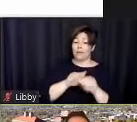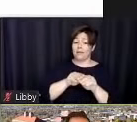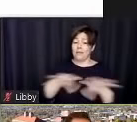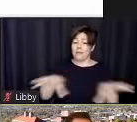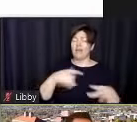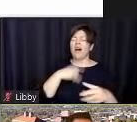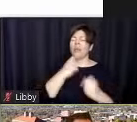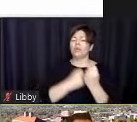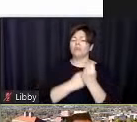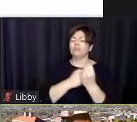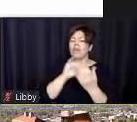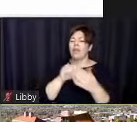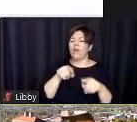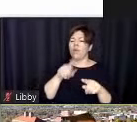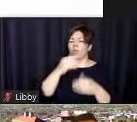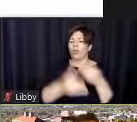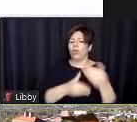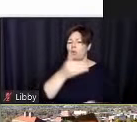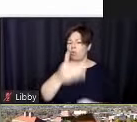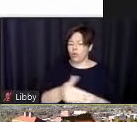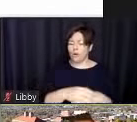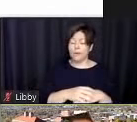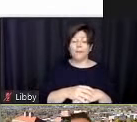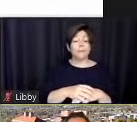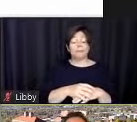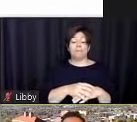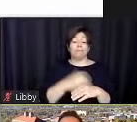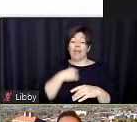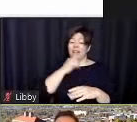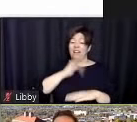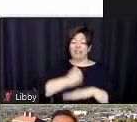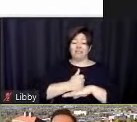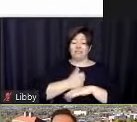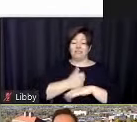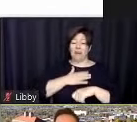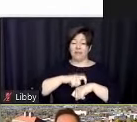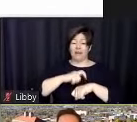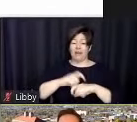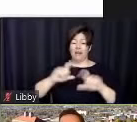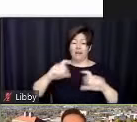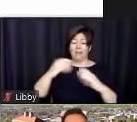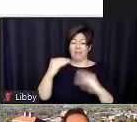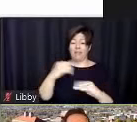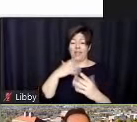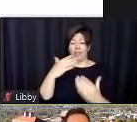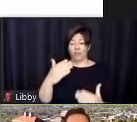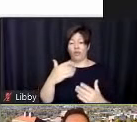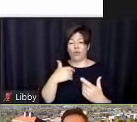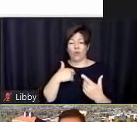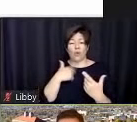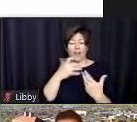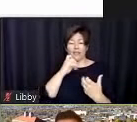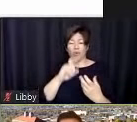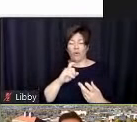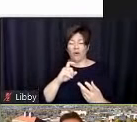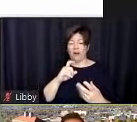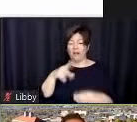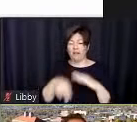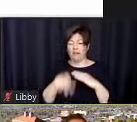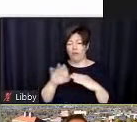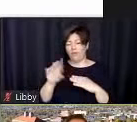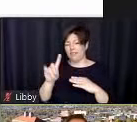that as we go along. Now, I did not set my timer, so there you go. So I'm not getting into David's time as we get